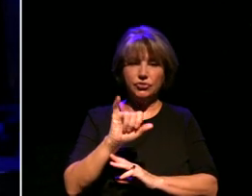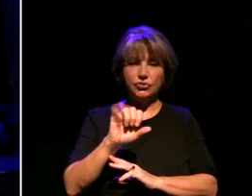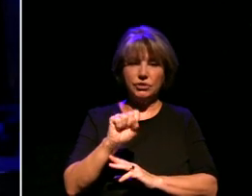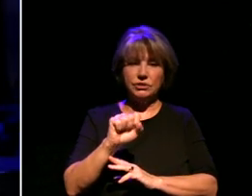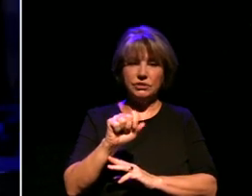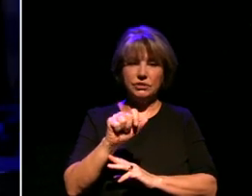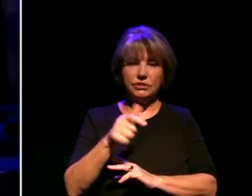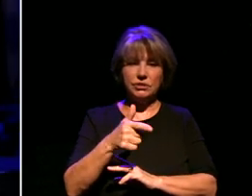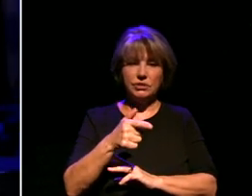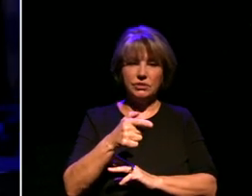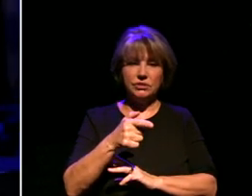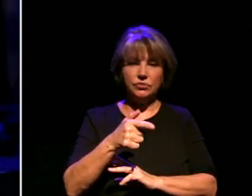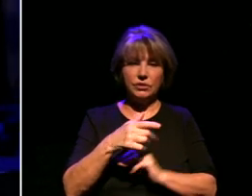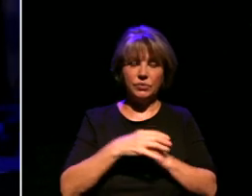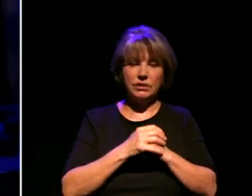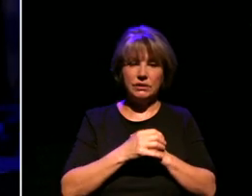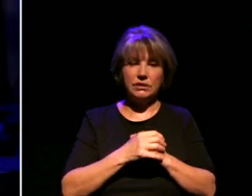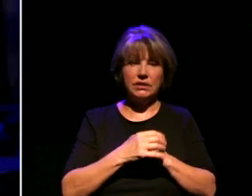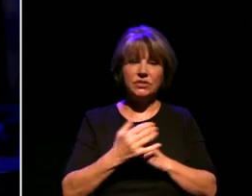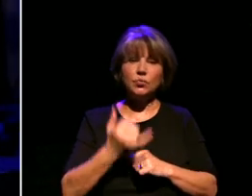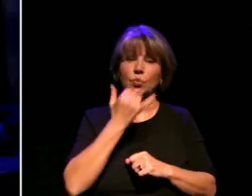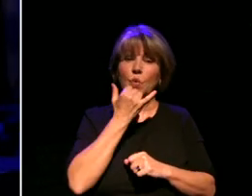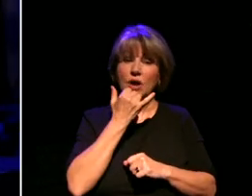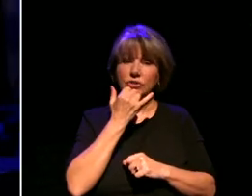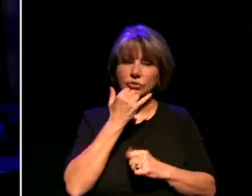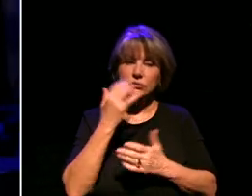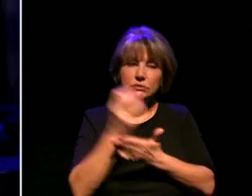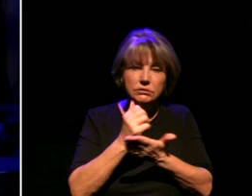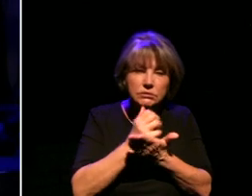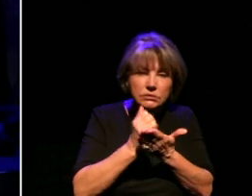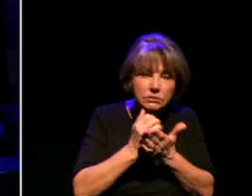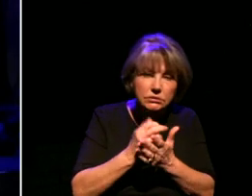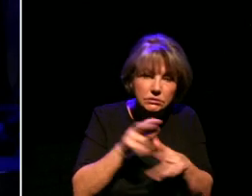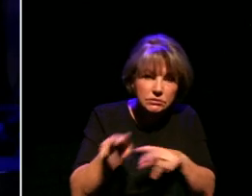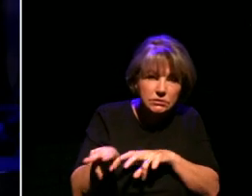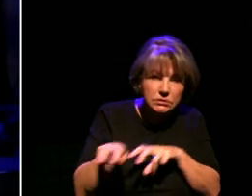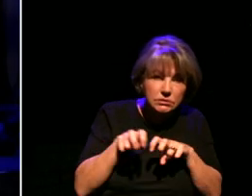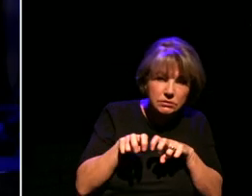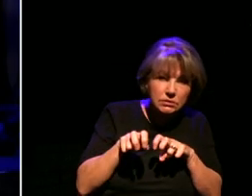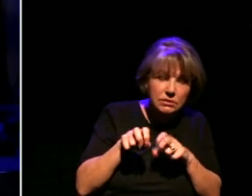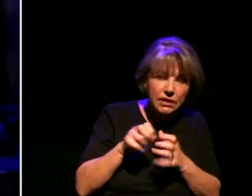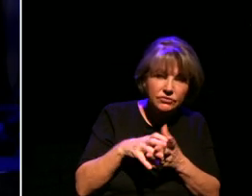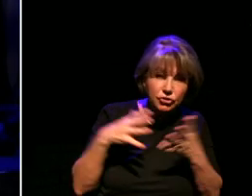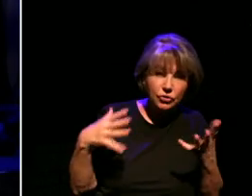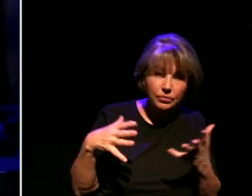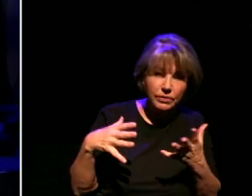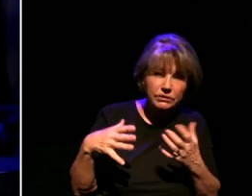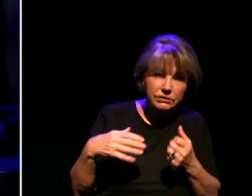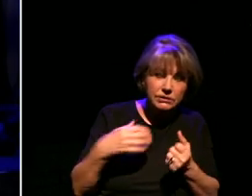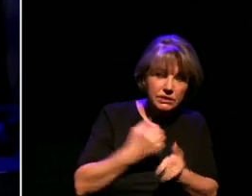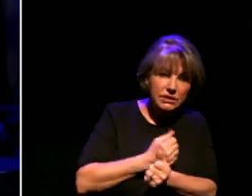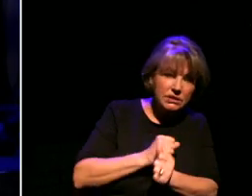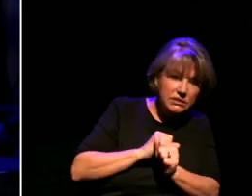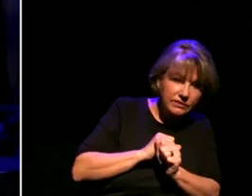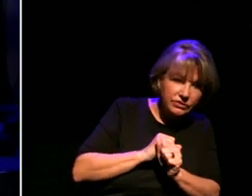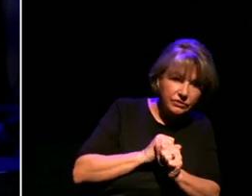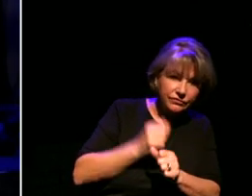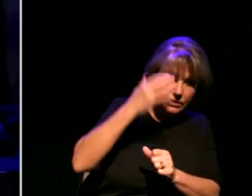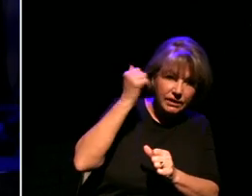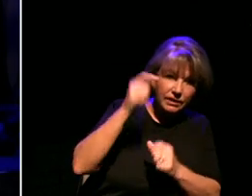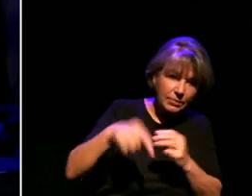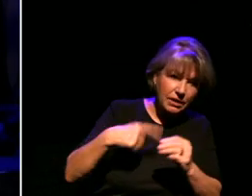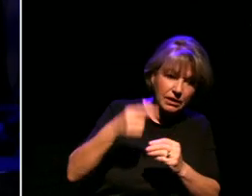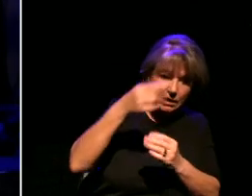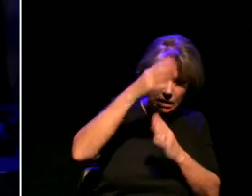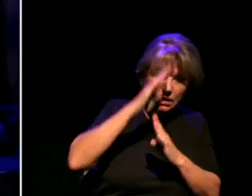savings. It's wrong to hoard. It's wrong to have so much security and savings that you forget about